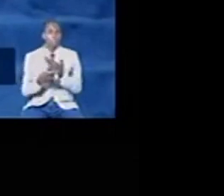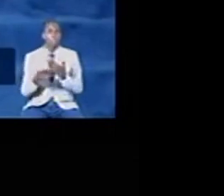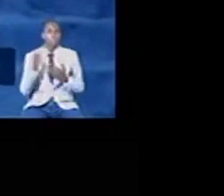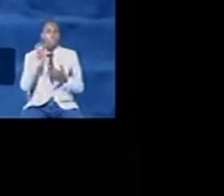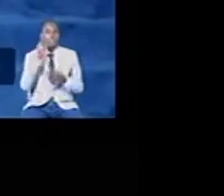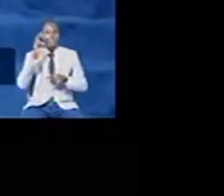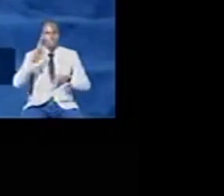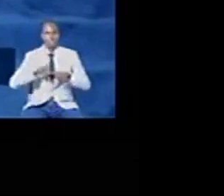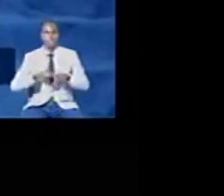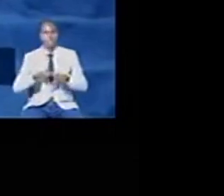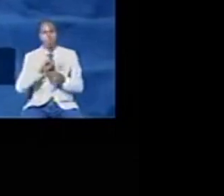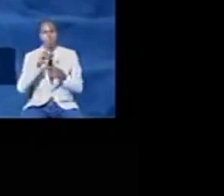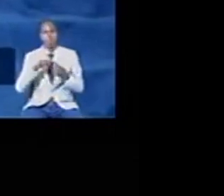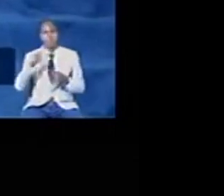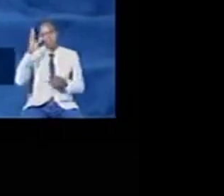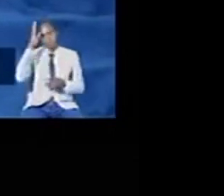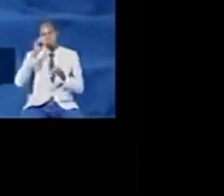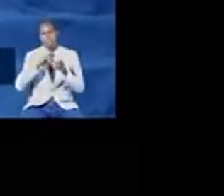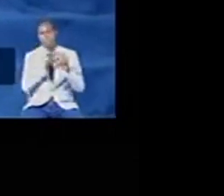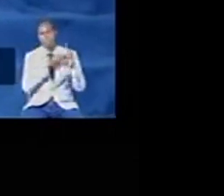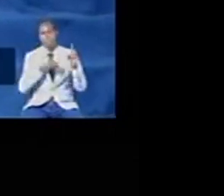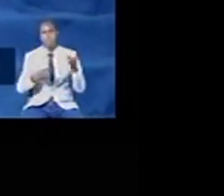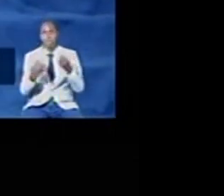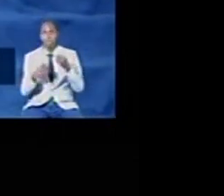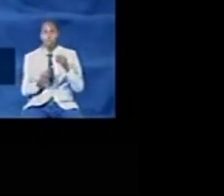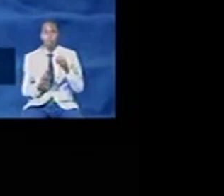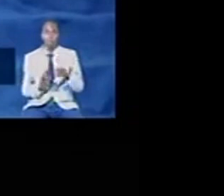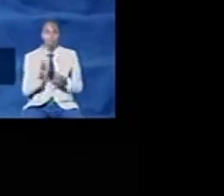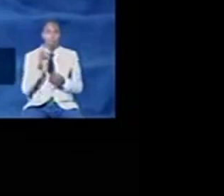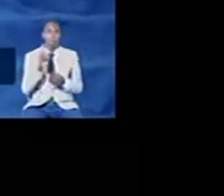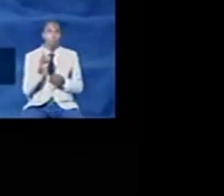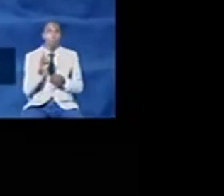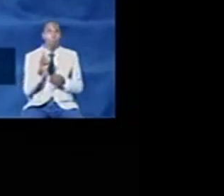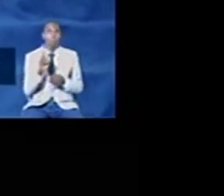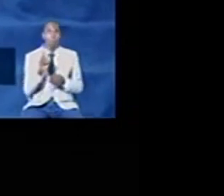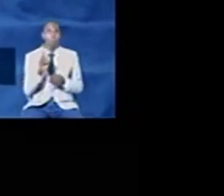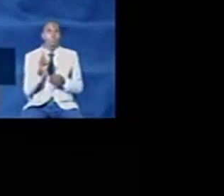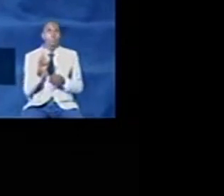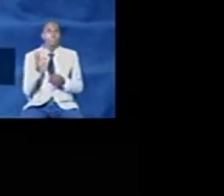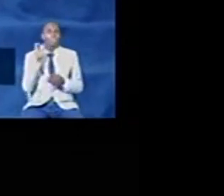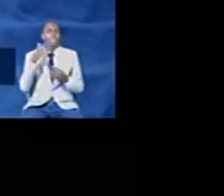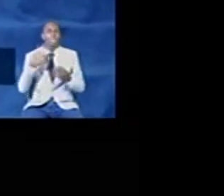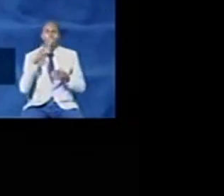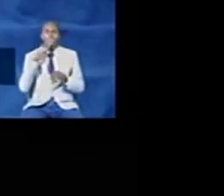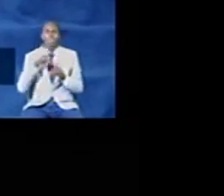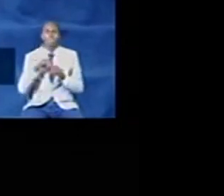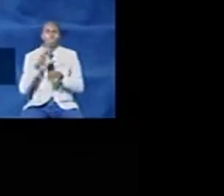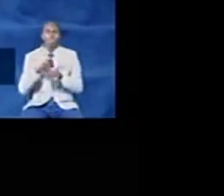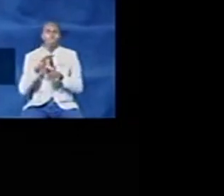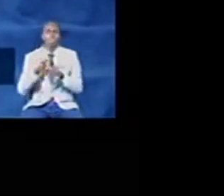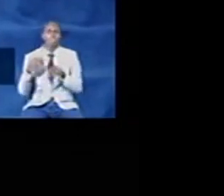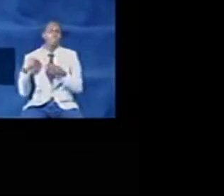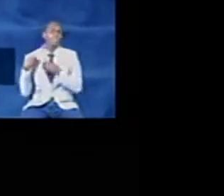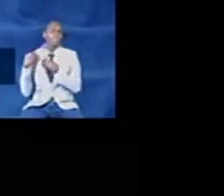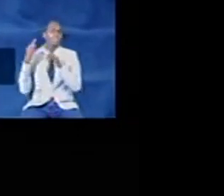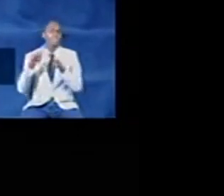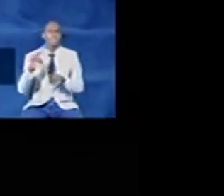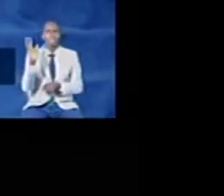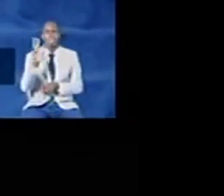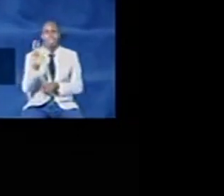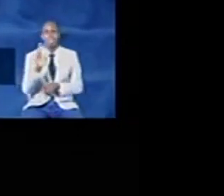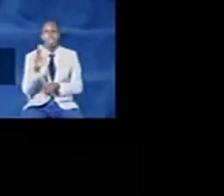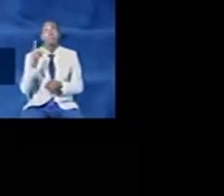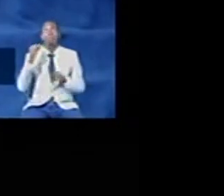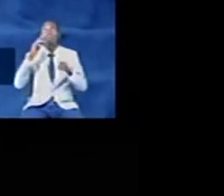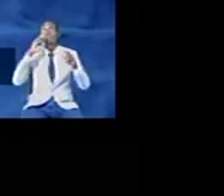when GS came up, before then, I've been in church since 3 p.m. So the rain, everything fell on me. And as we